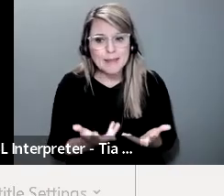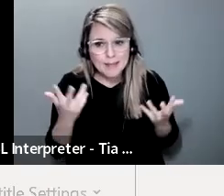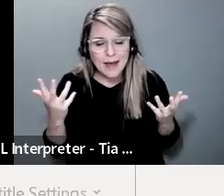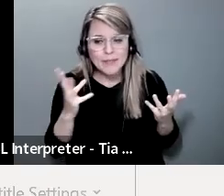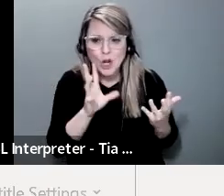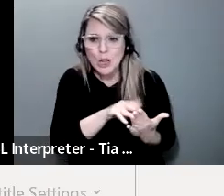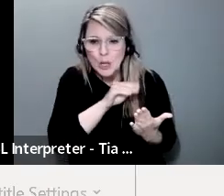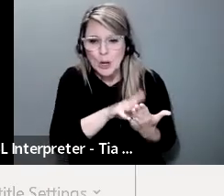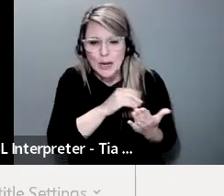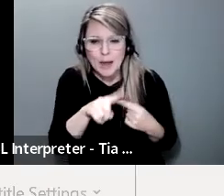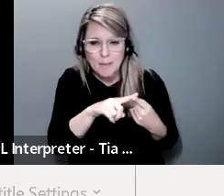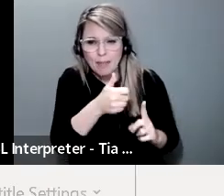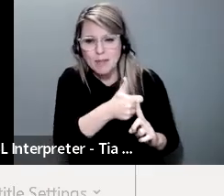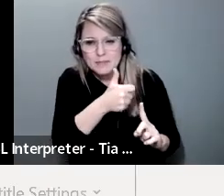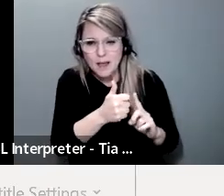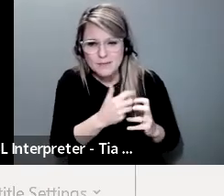time.